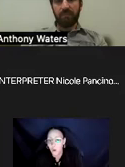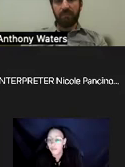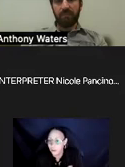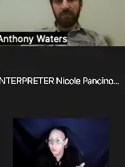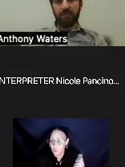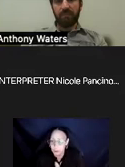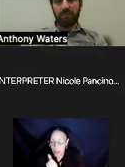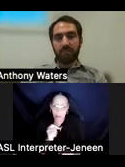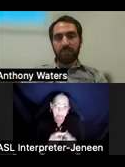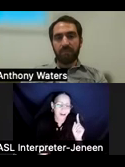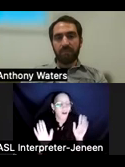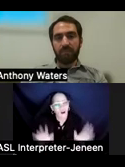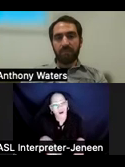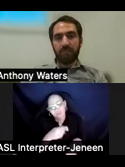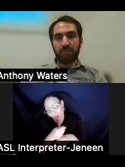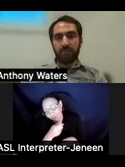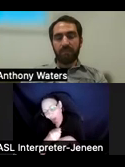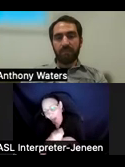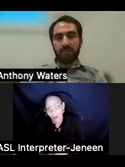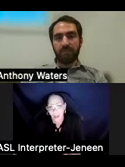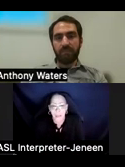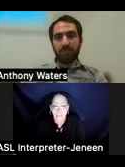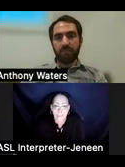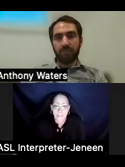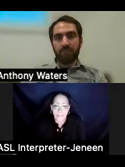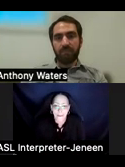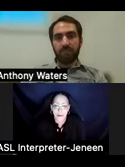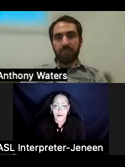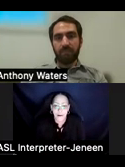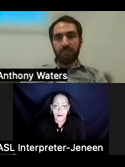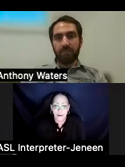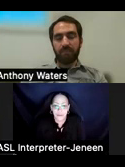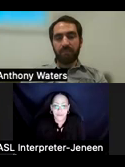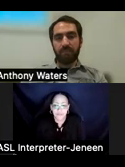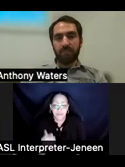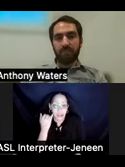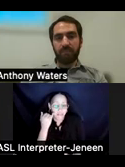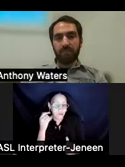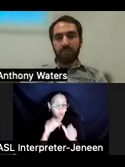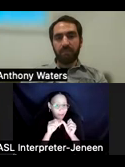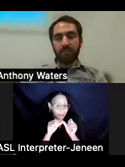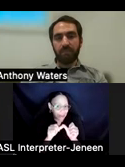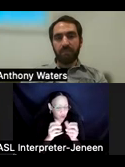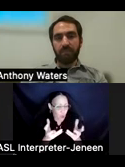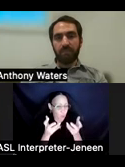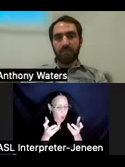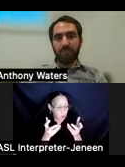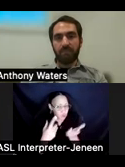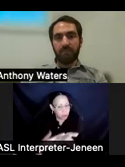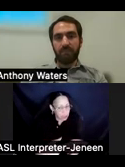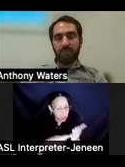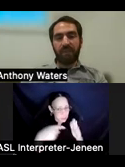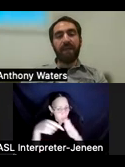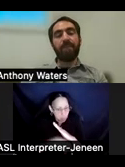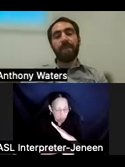says they're joking if you discuss the situation if you want to discuss the situation in more